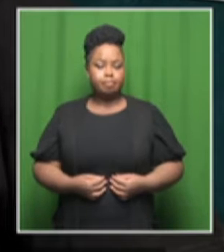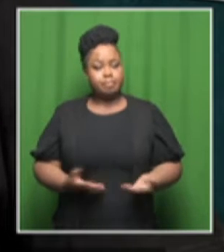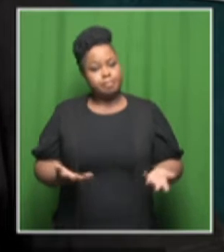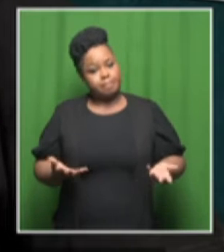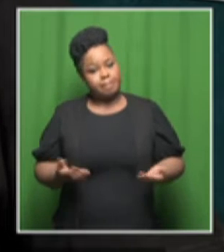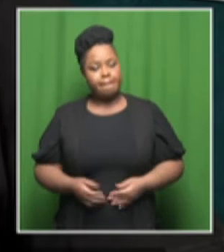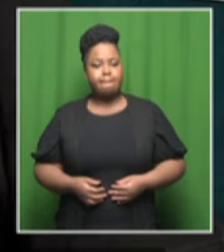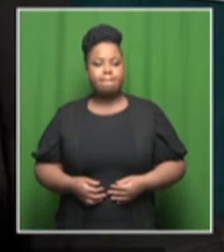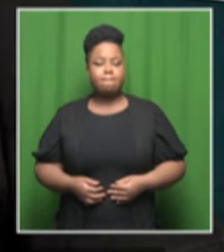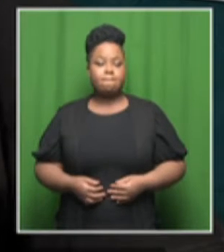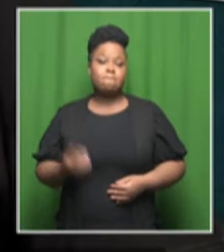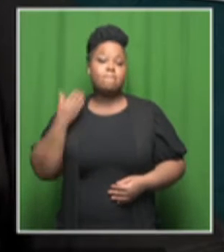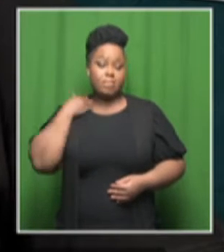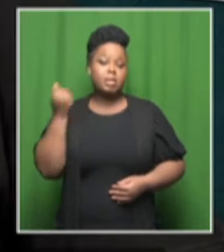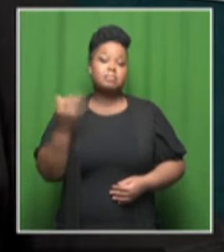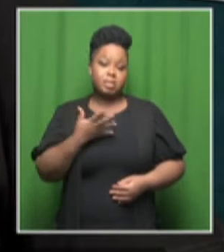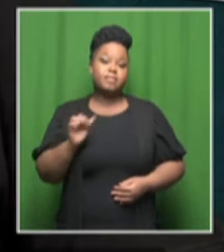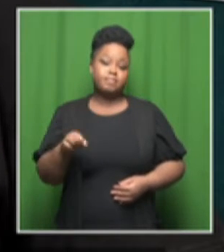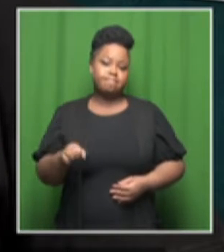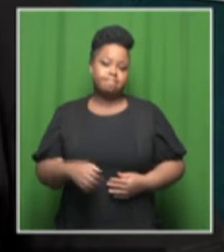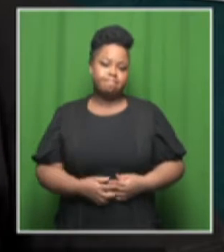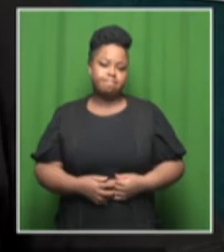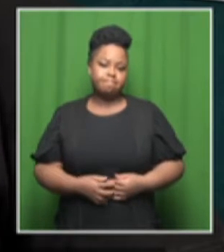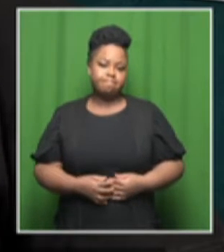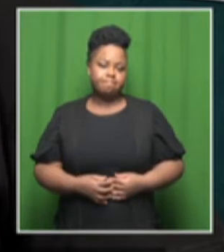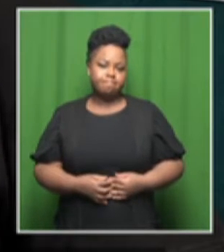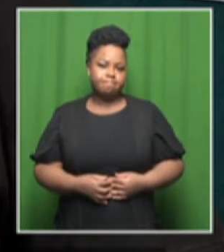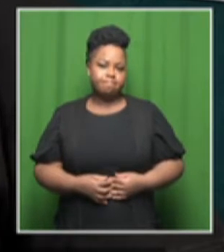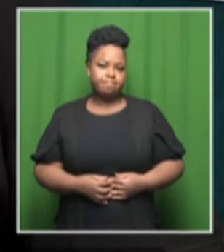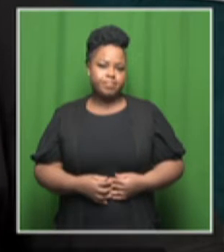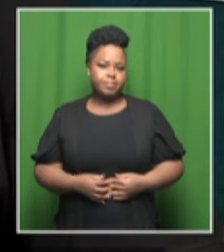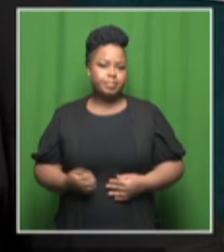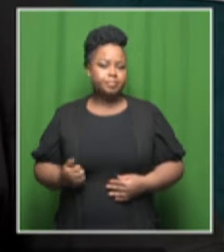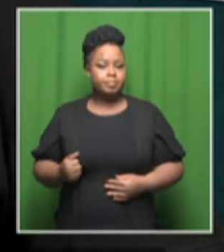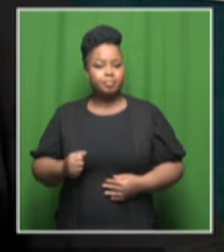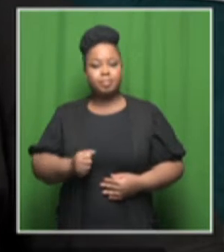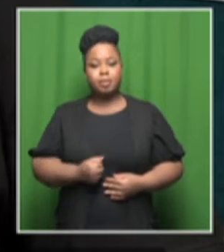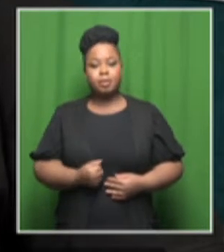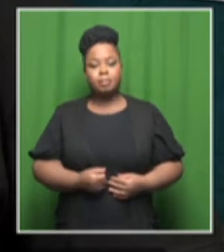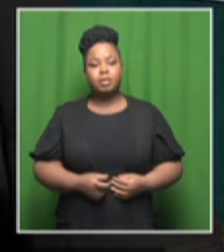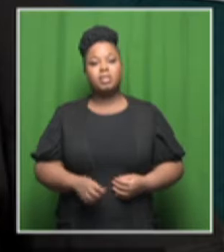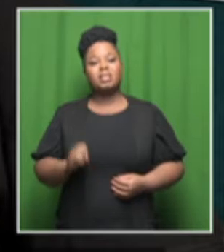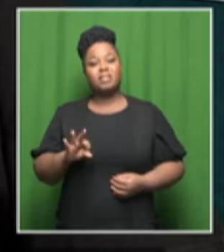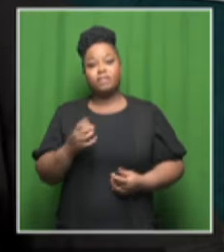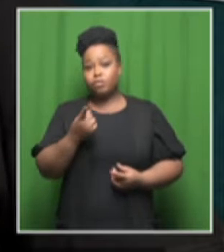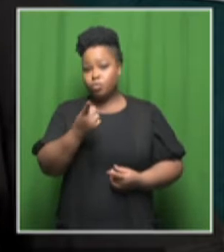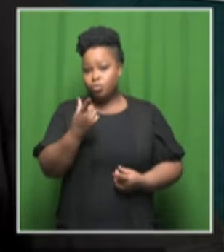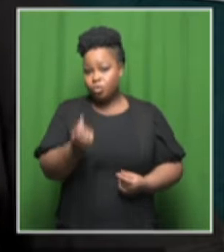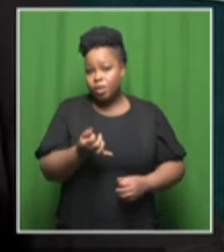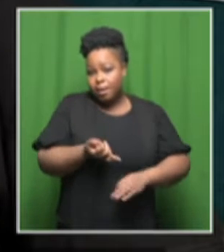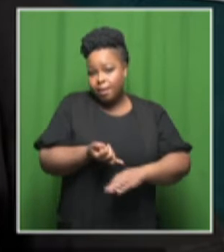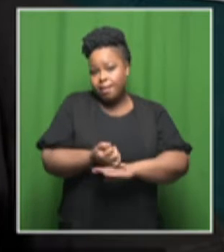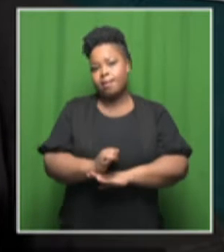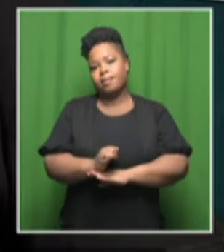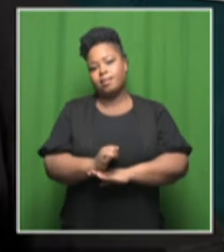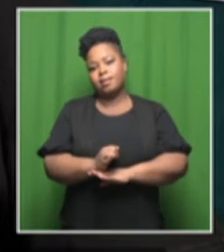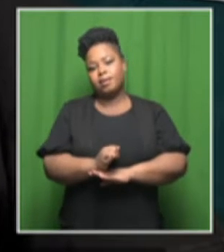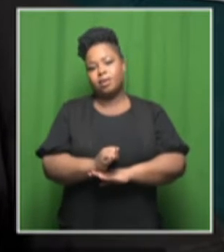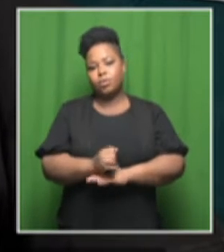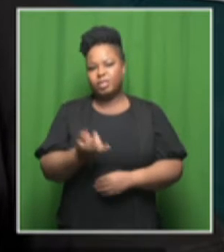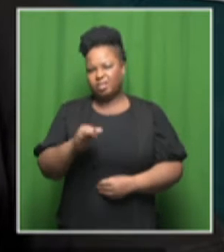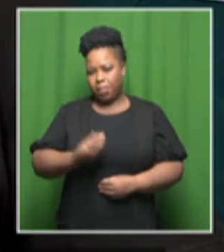So it is very costly. Yeah. The sooner we do it, or at